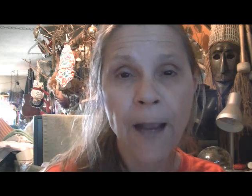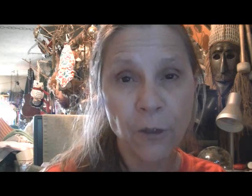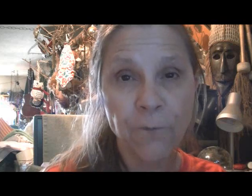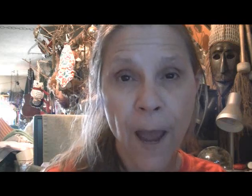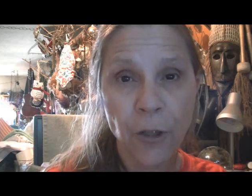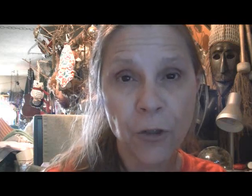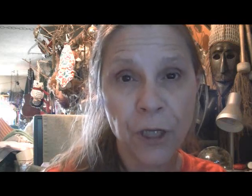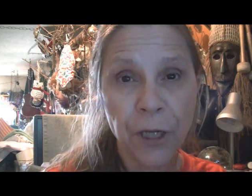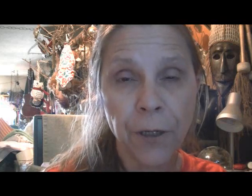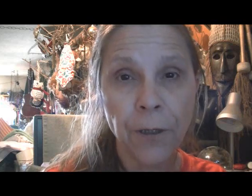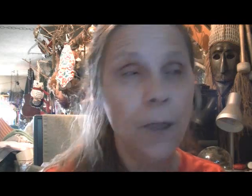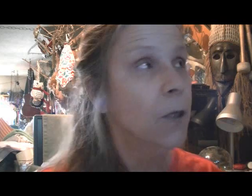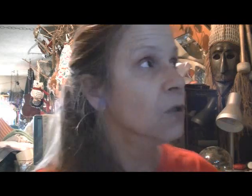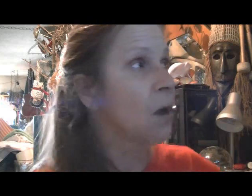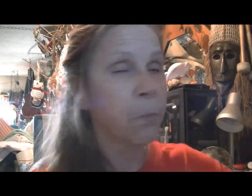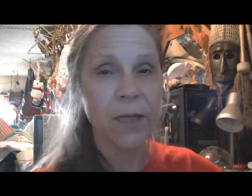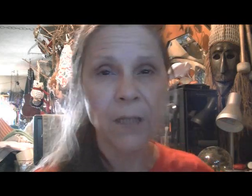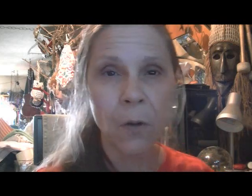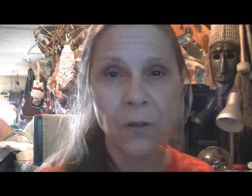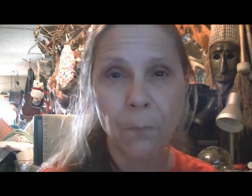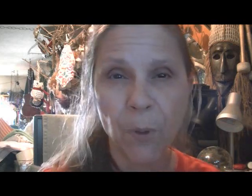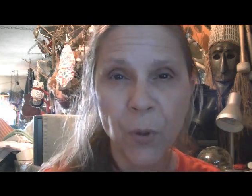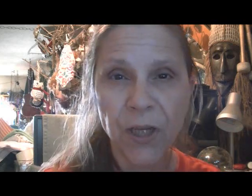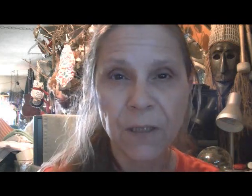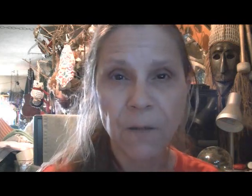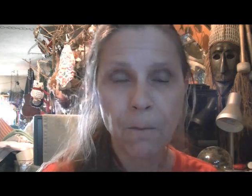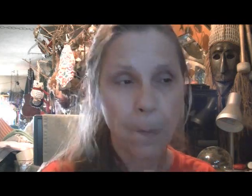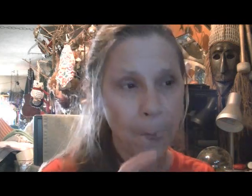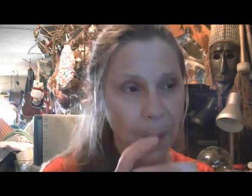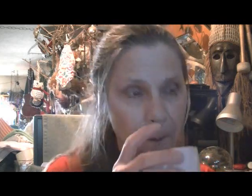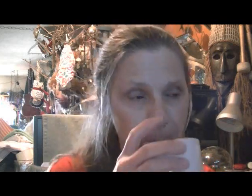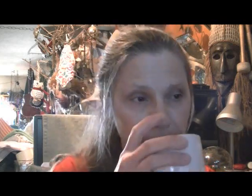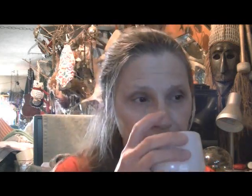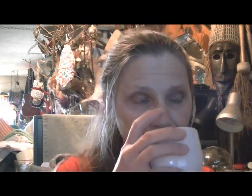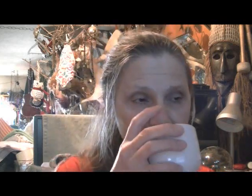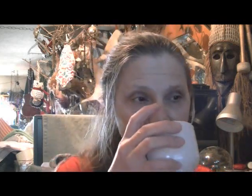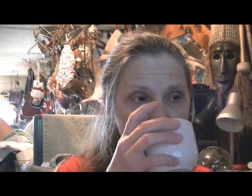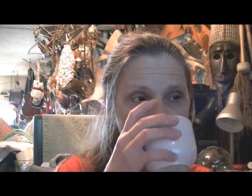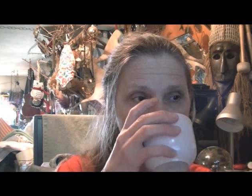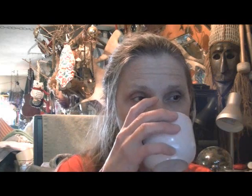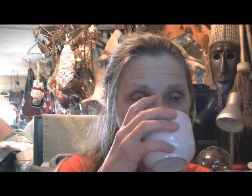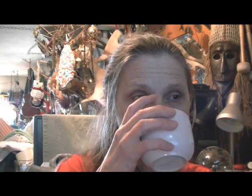being manufactured here someplace out in the boonies.